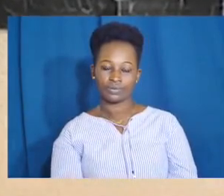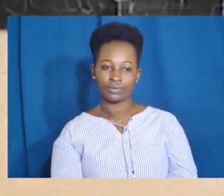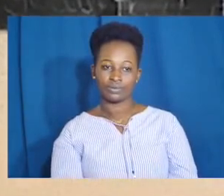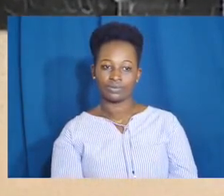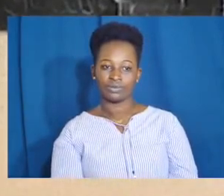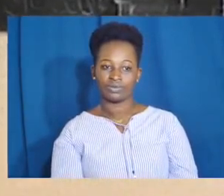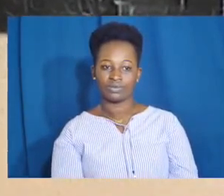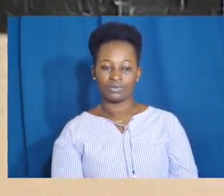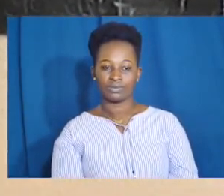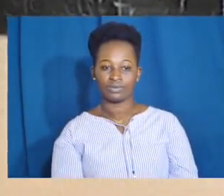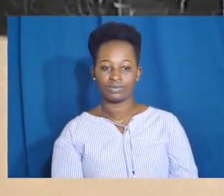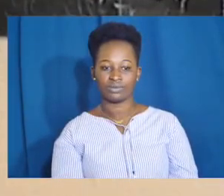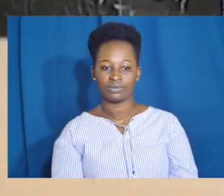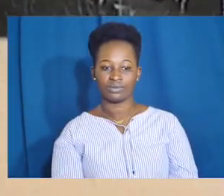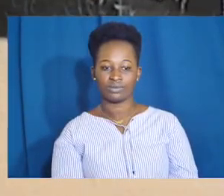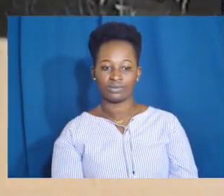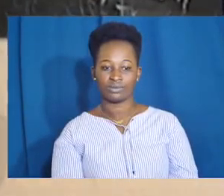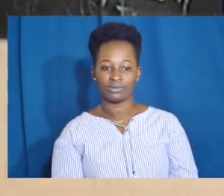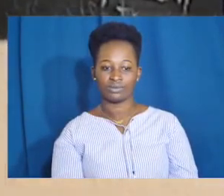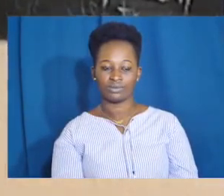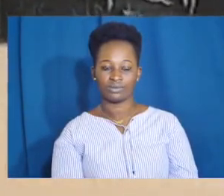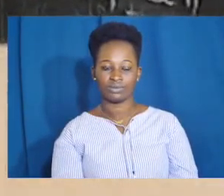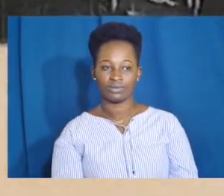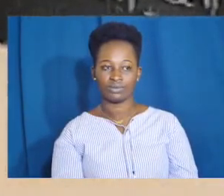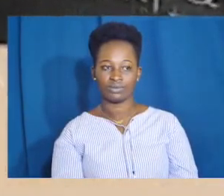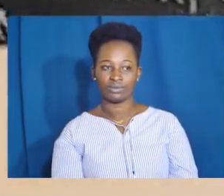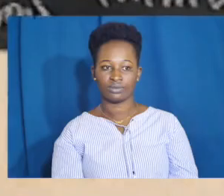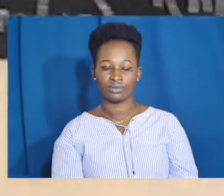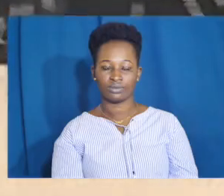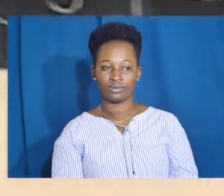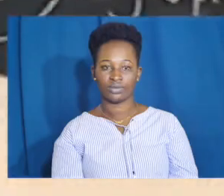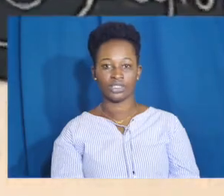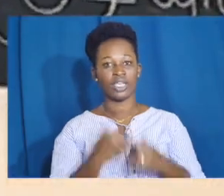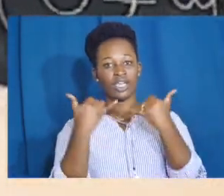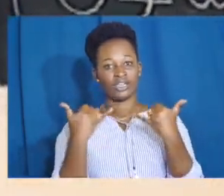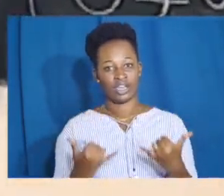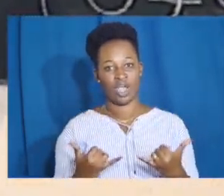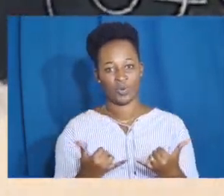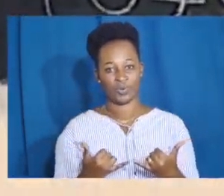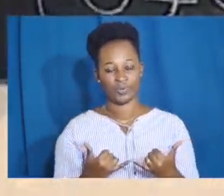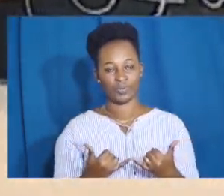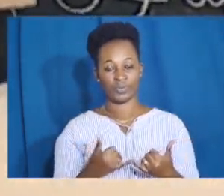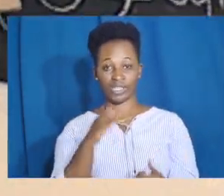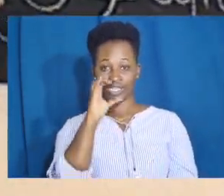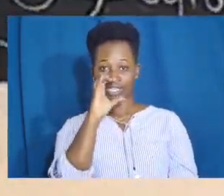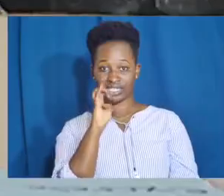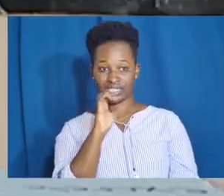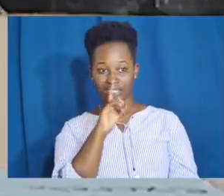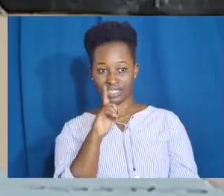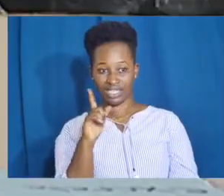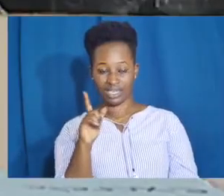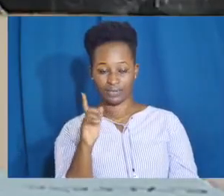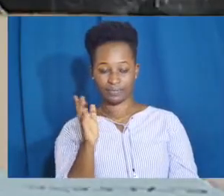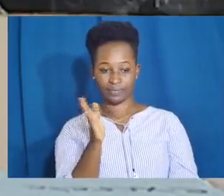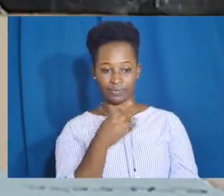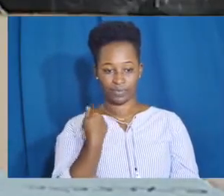Now, The cell